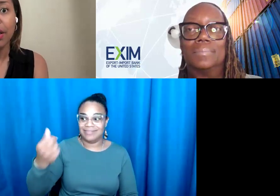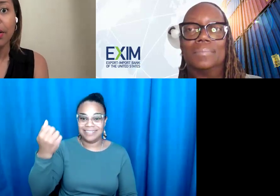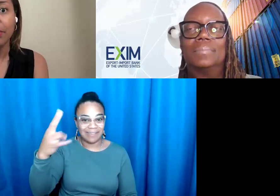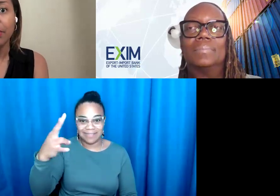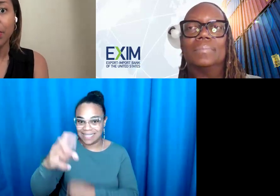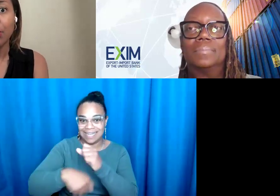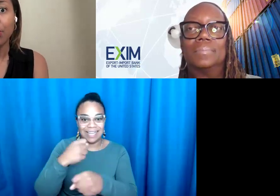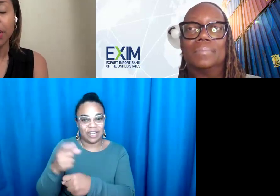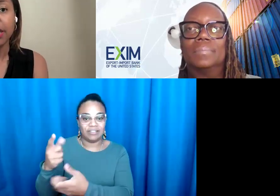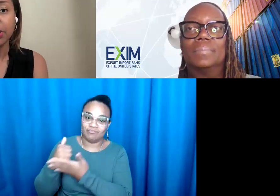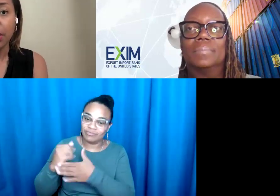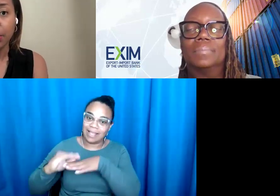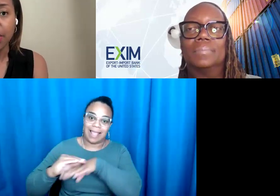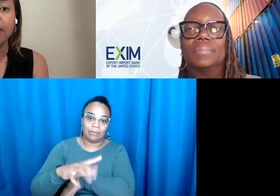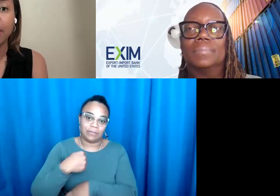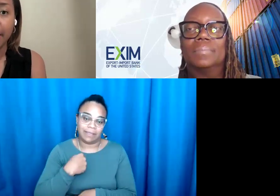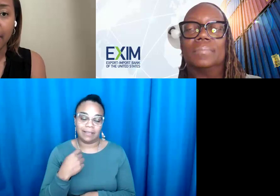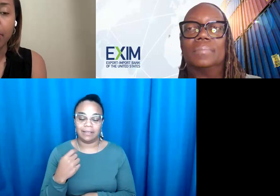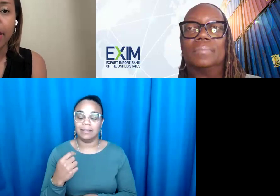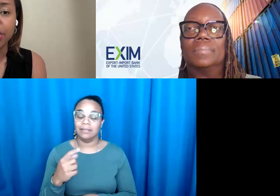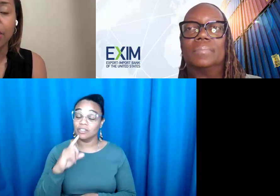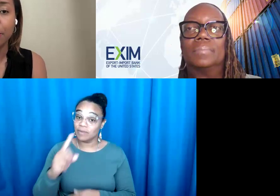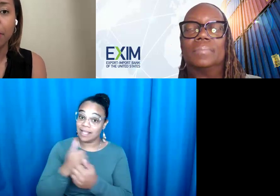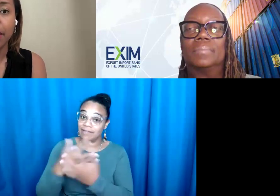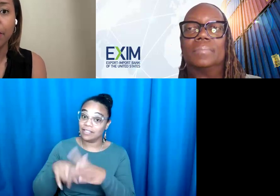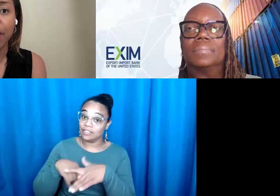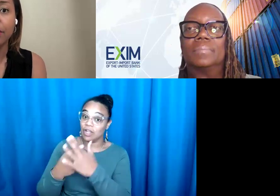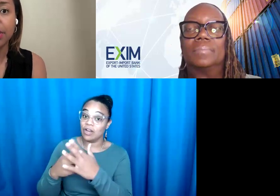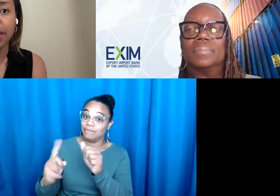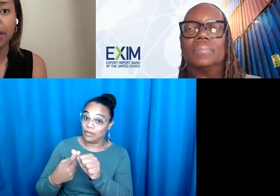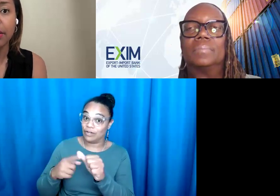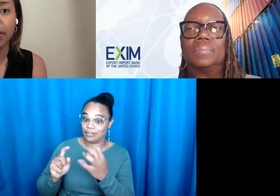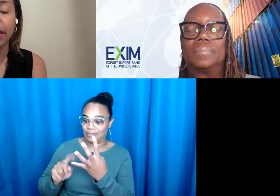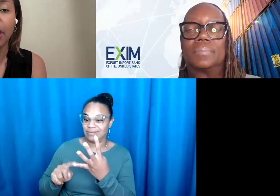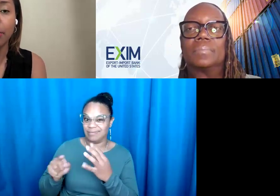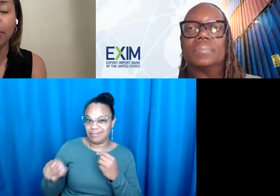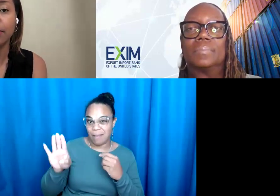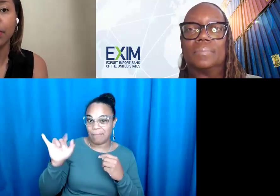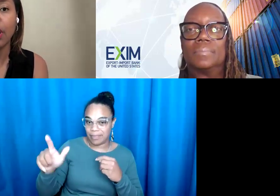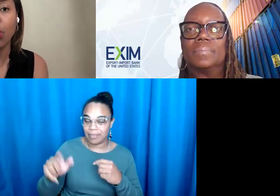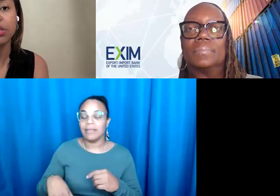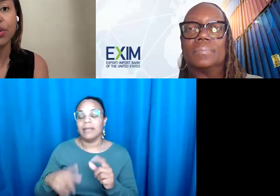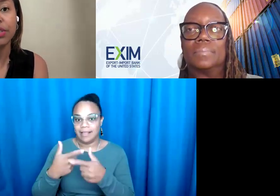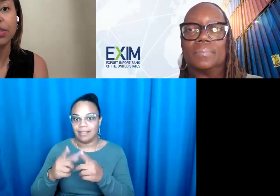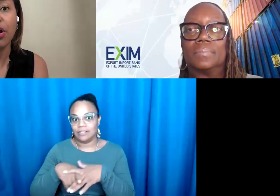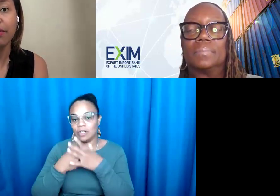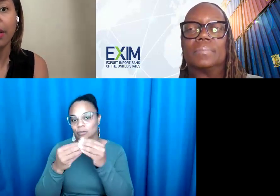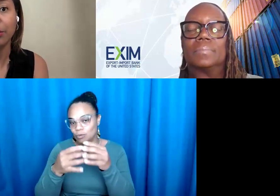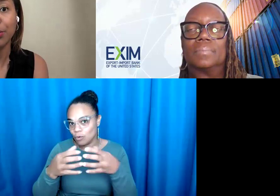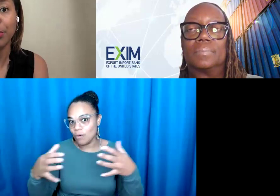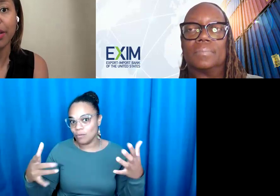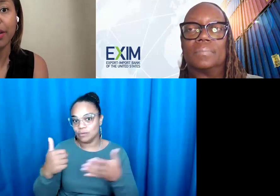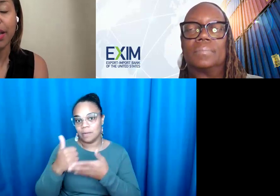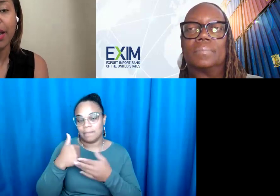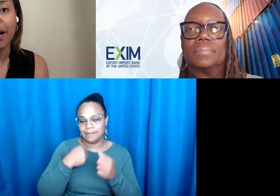And so, really things started with him, and then it kind of branched out from there of understanding and helping me to figure out what services